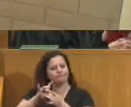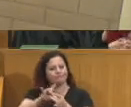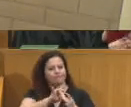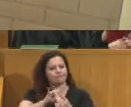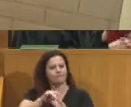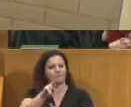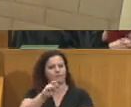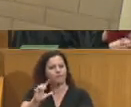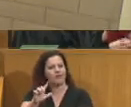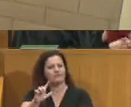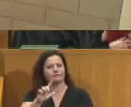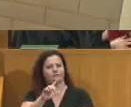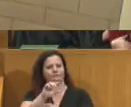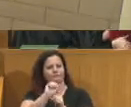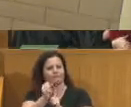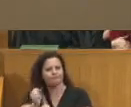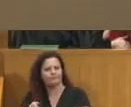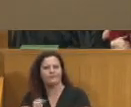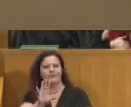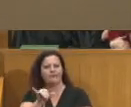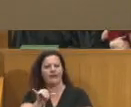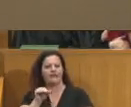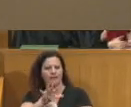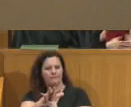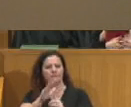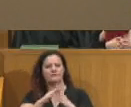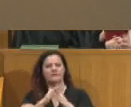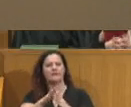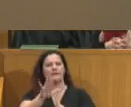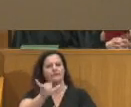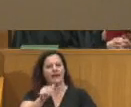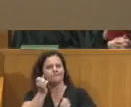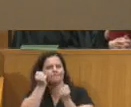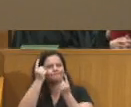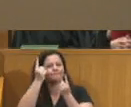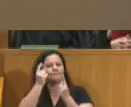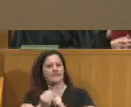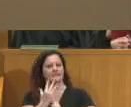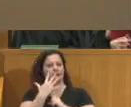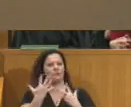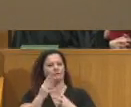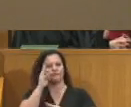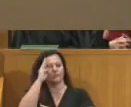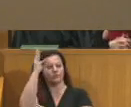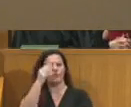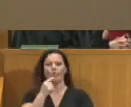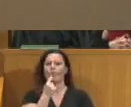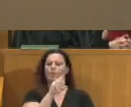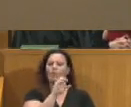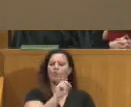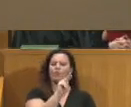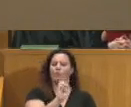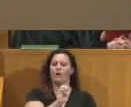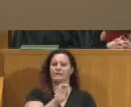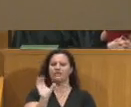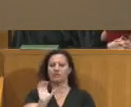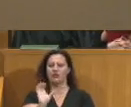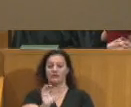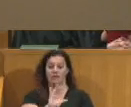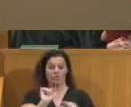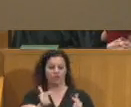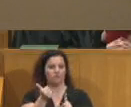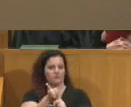who have served with distinction, honor, selflessness, and courage. Tonight, I am proud to